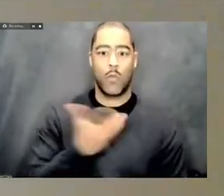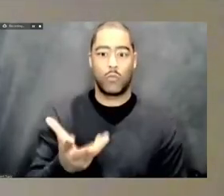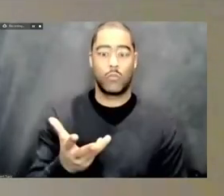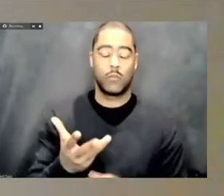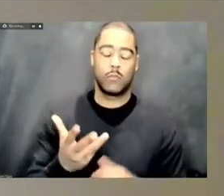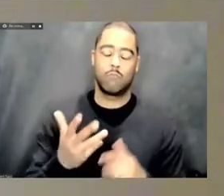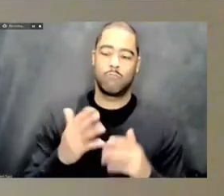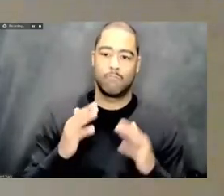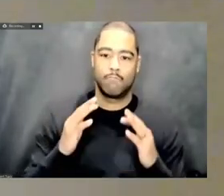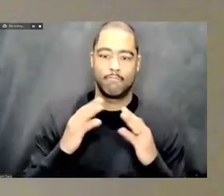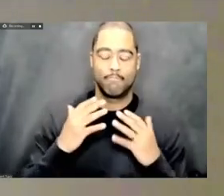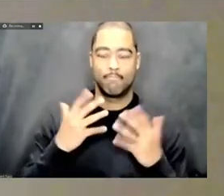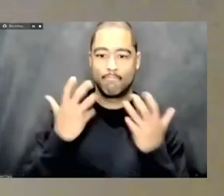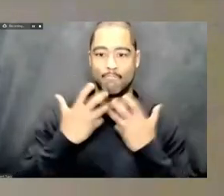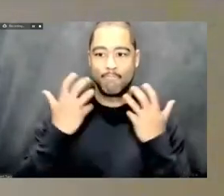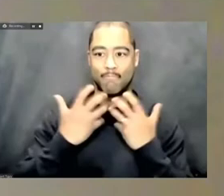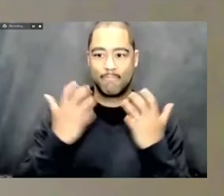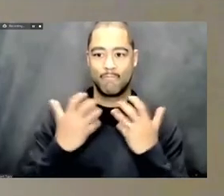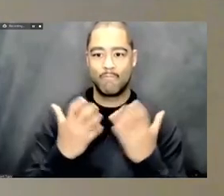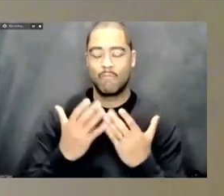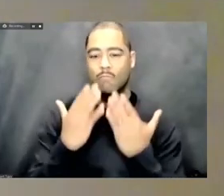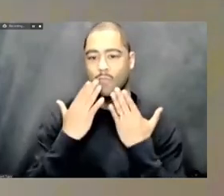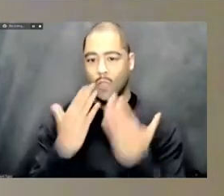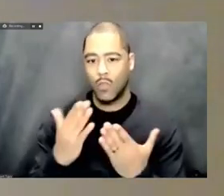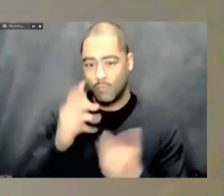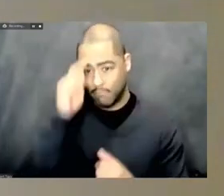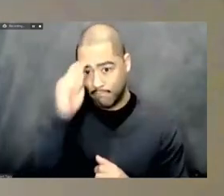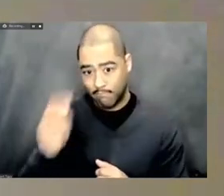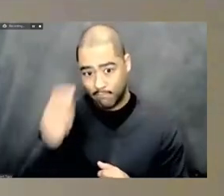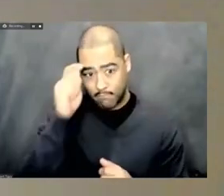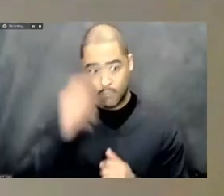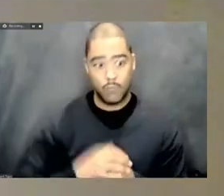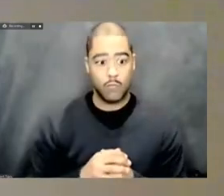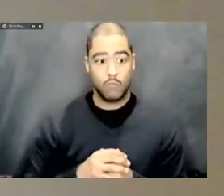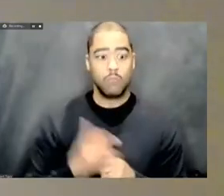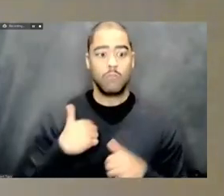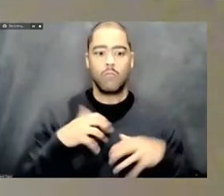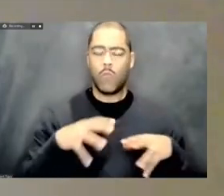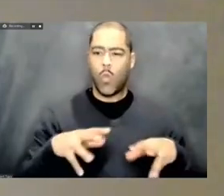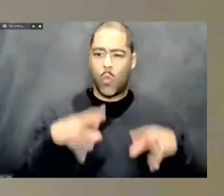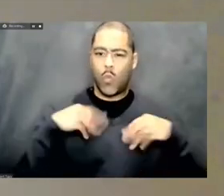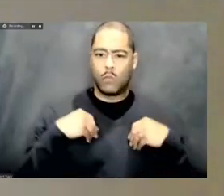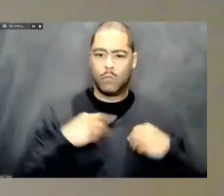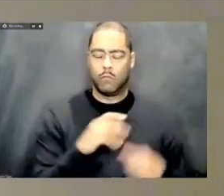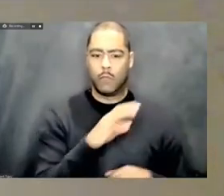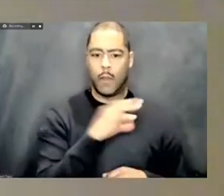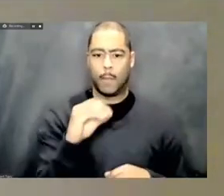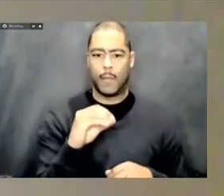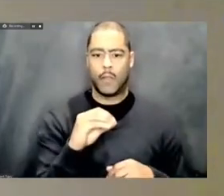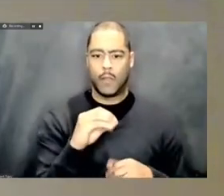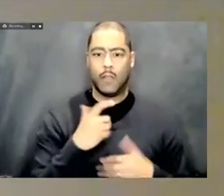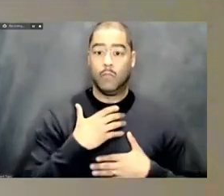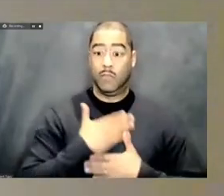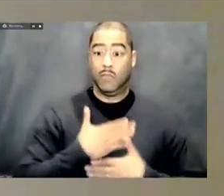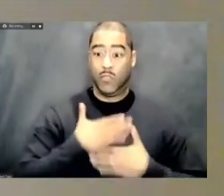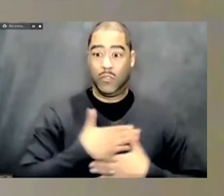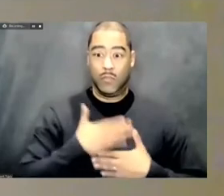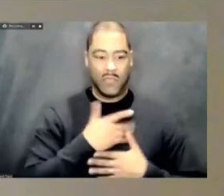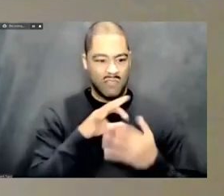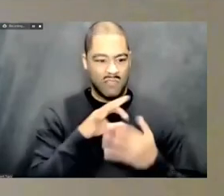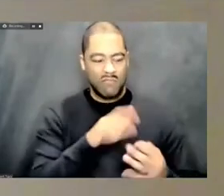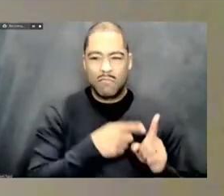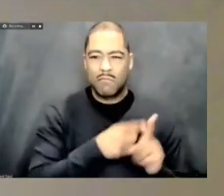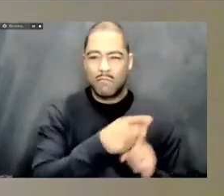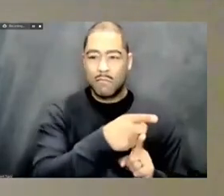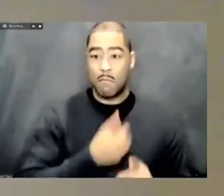I own Tubberoo Entertainment, and we do poetry stuff. And I just really love seeing the young people involved. So have a